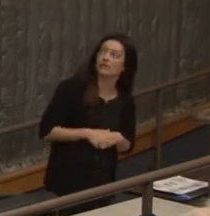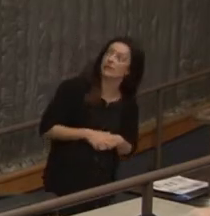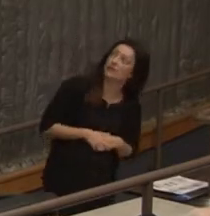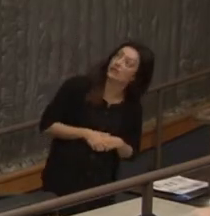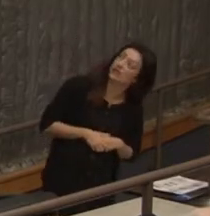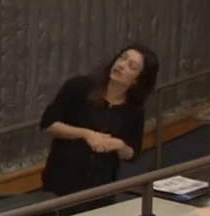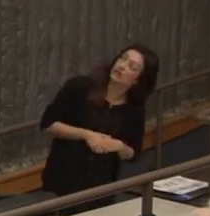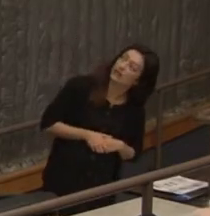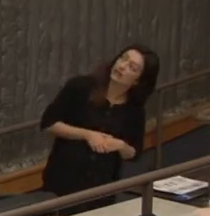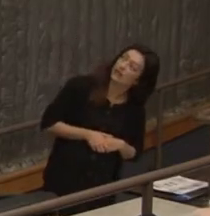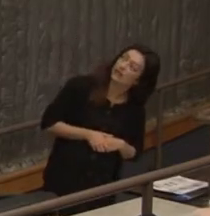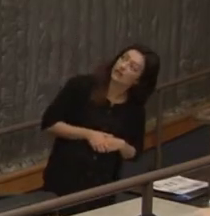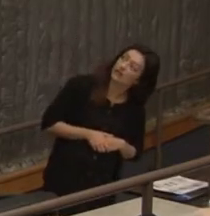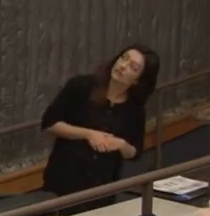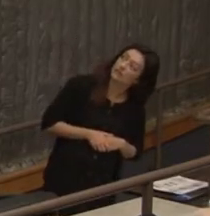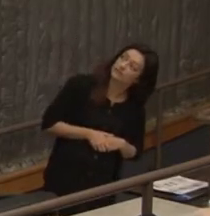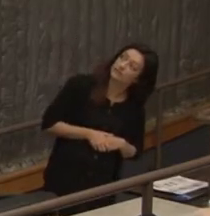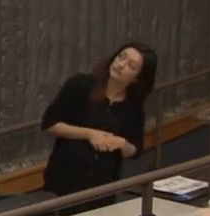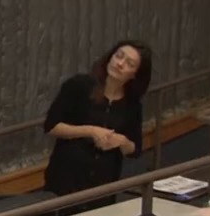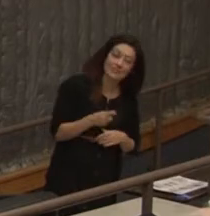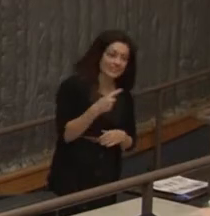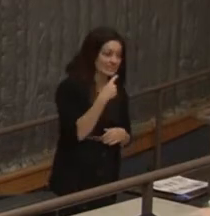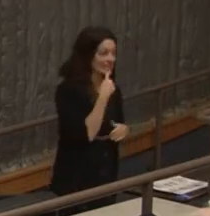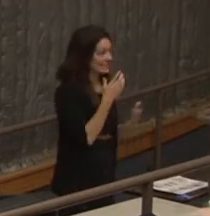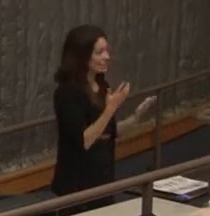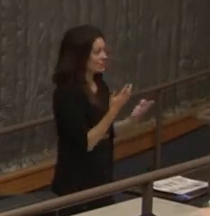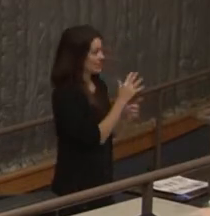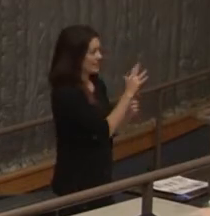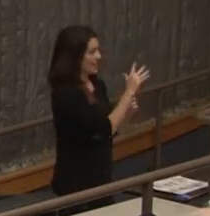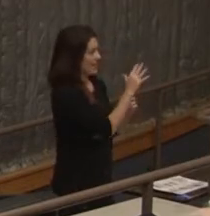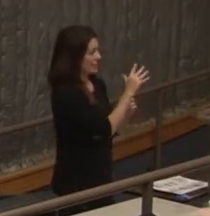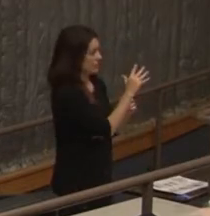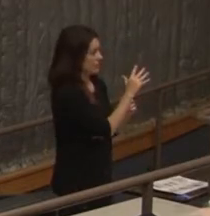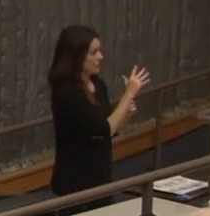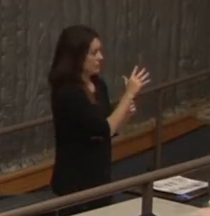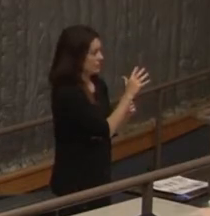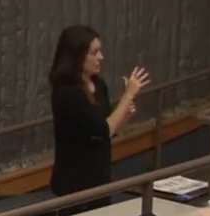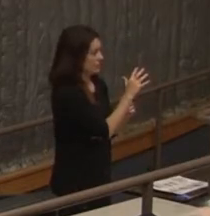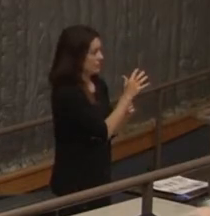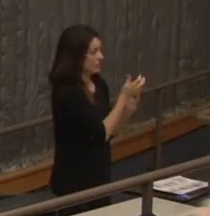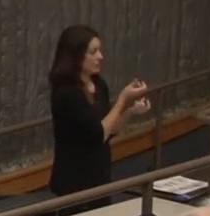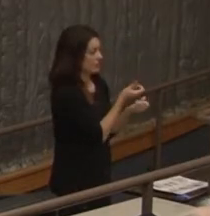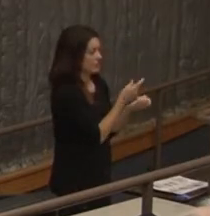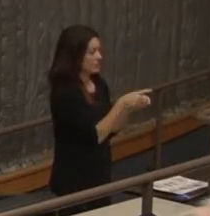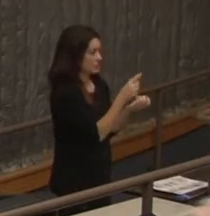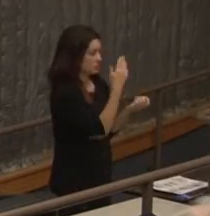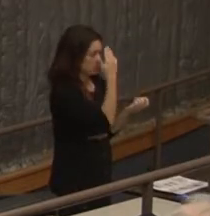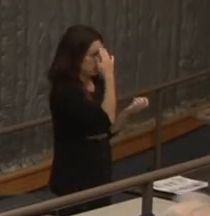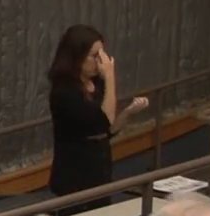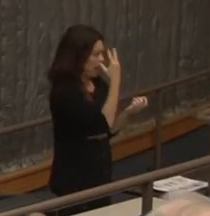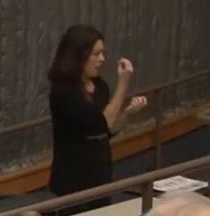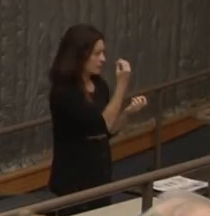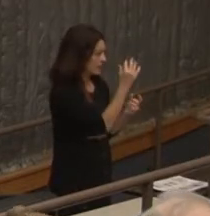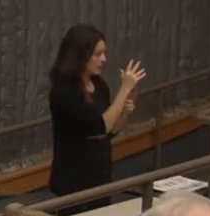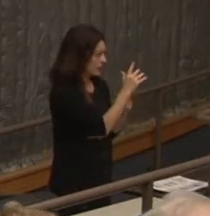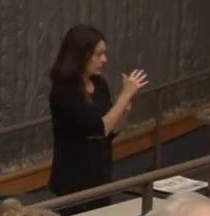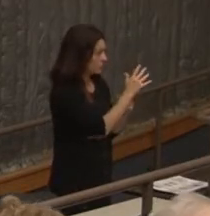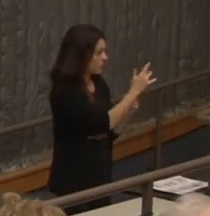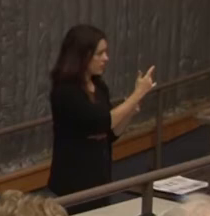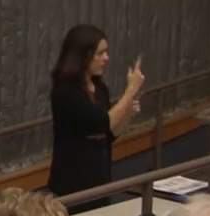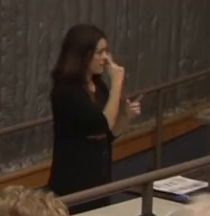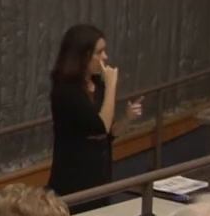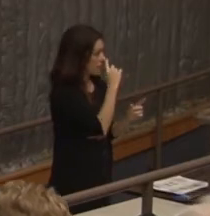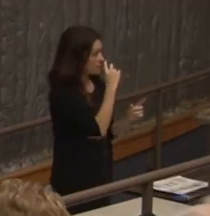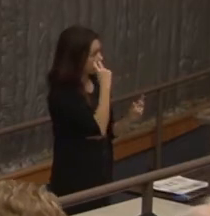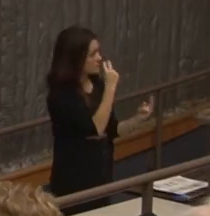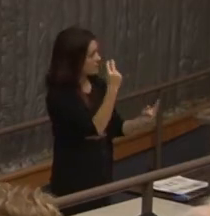When he says, here is the candle, he raises another question. You all, well, many of you will know about yardside candles, which you light in memory of the